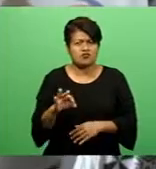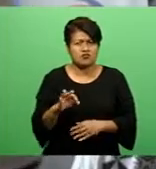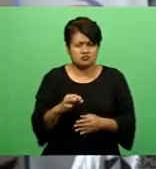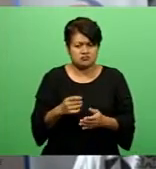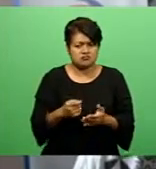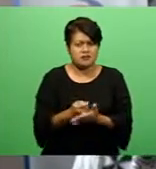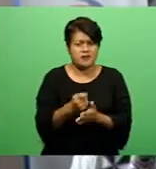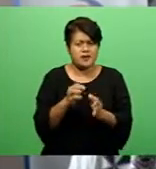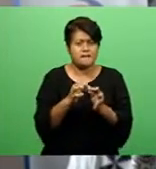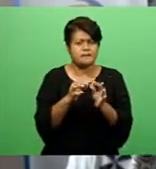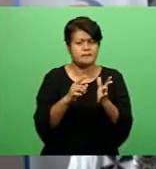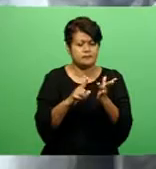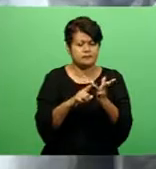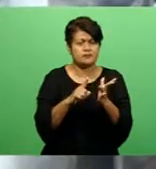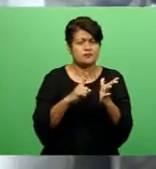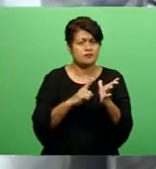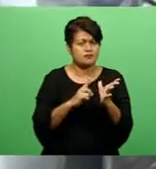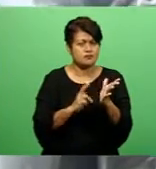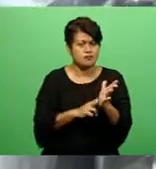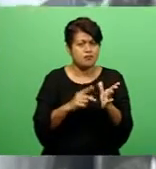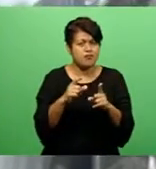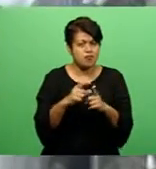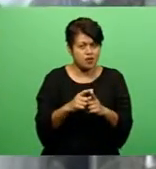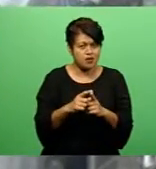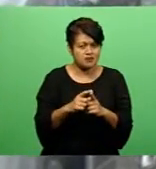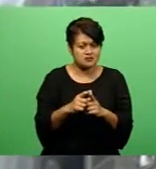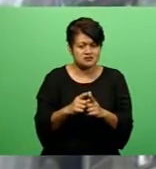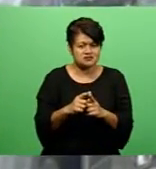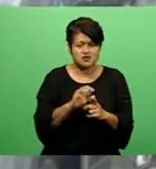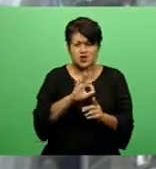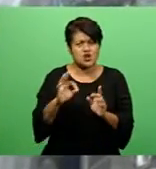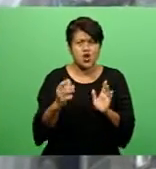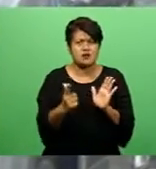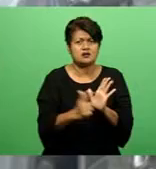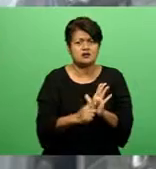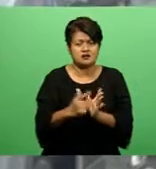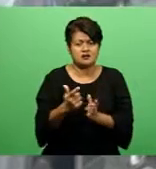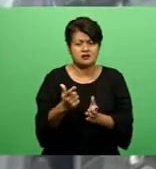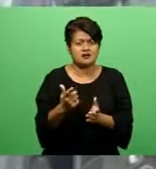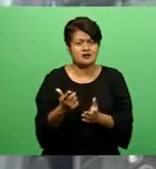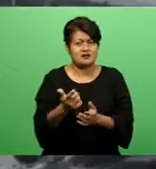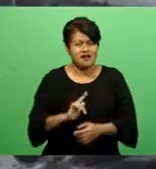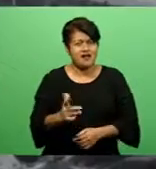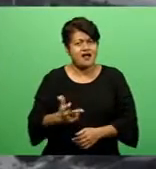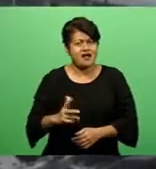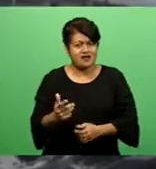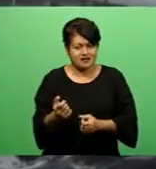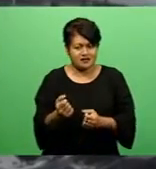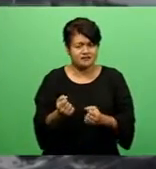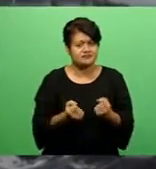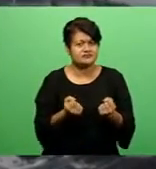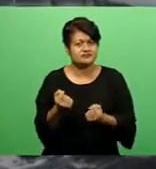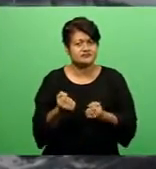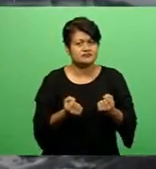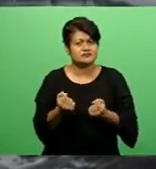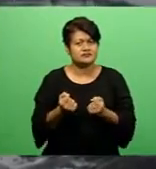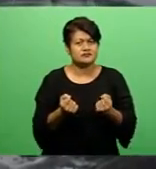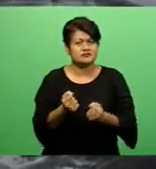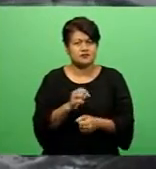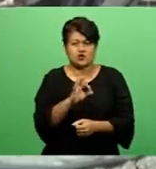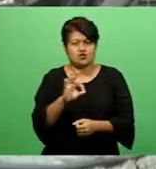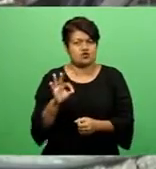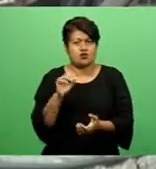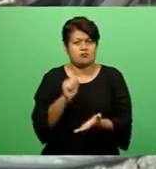illegal business, illegal hiring. So this is a message to the illegal taxi operators, rental car operators,